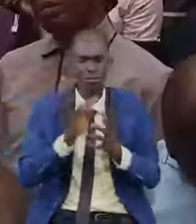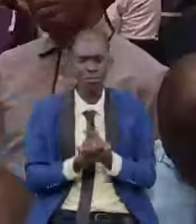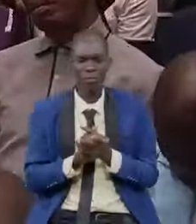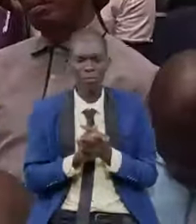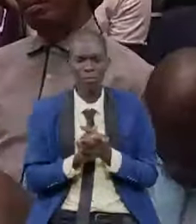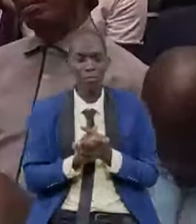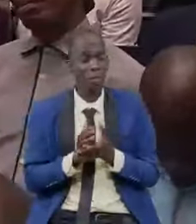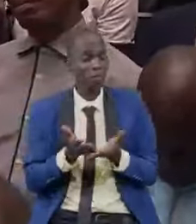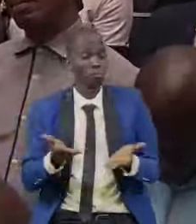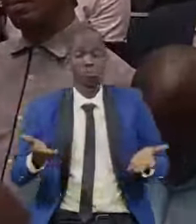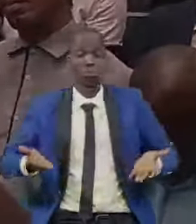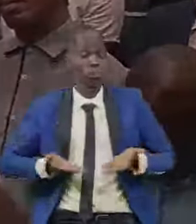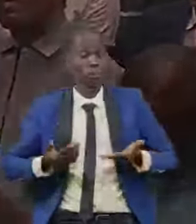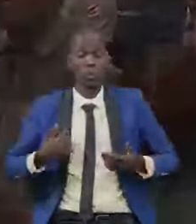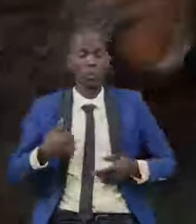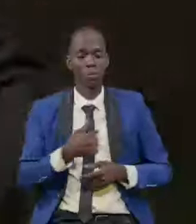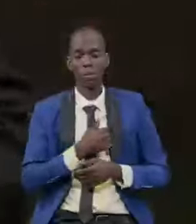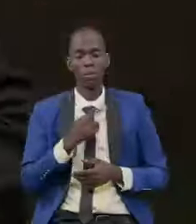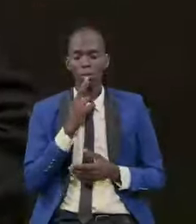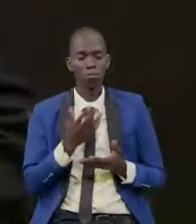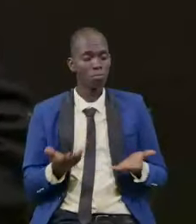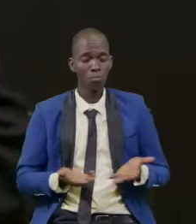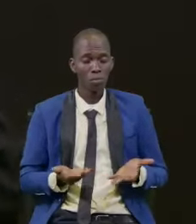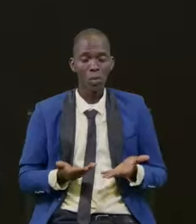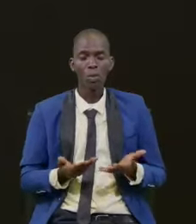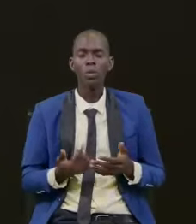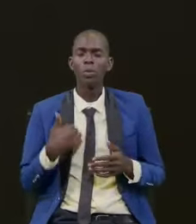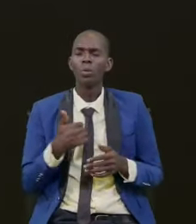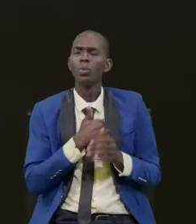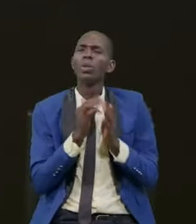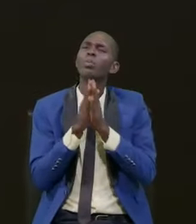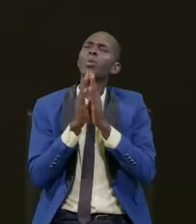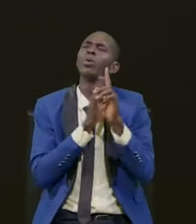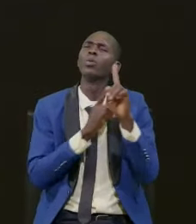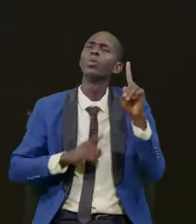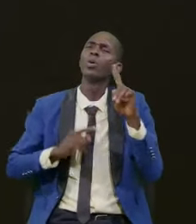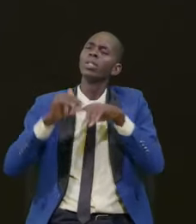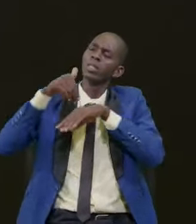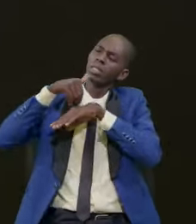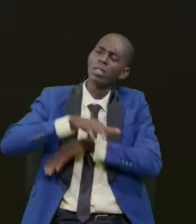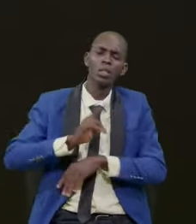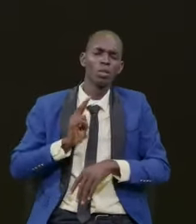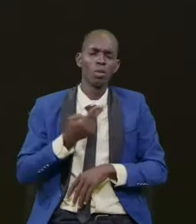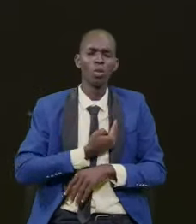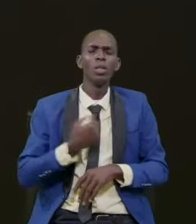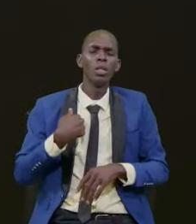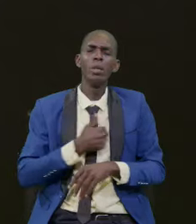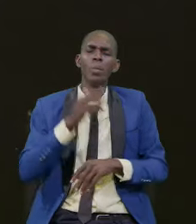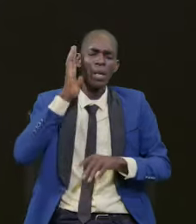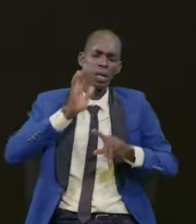Here are we, here we are. We pray, Lord, send us where we'll do your